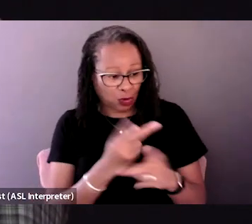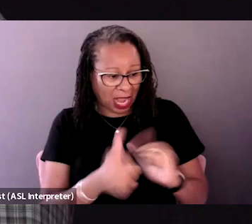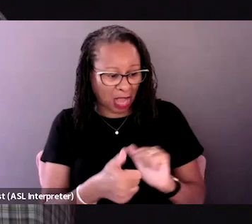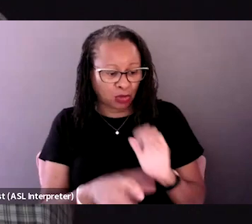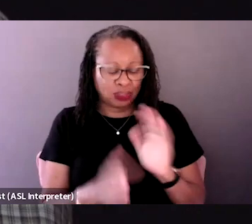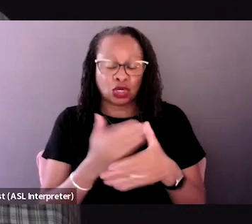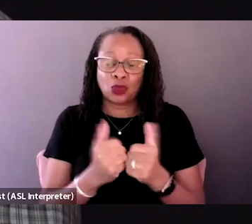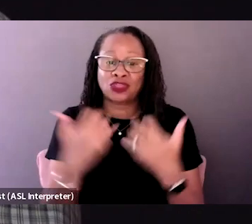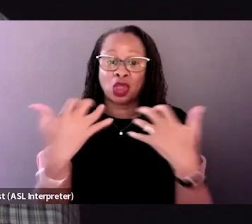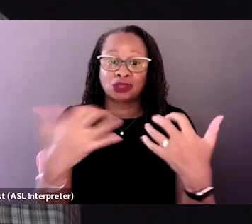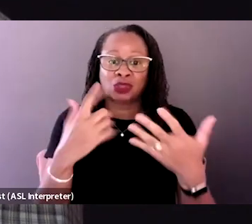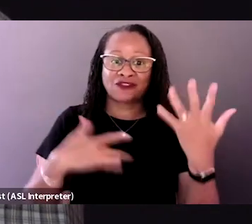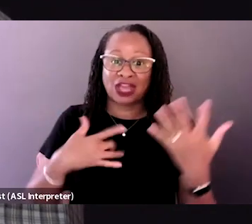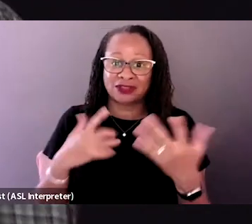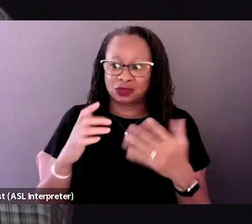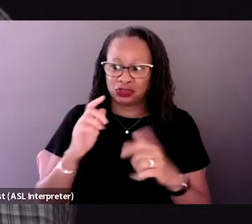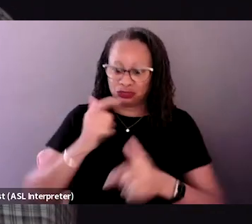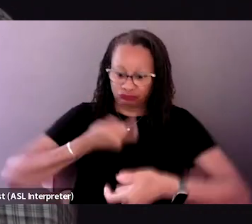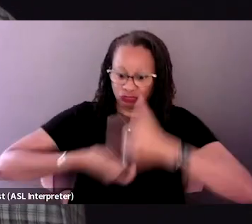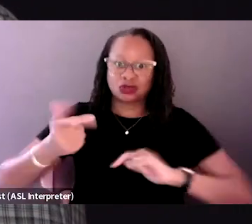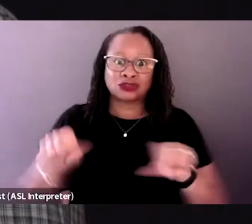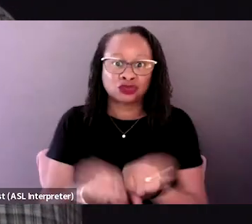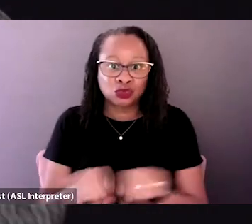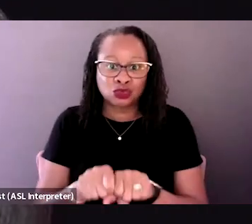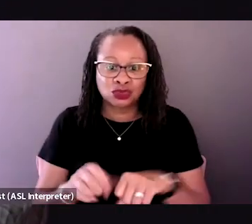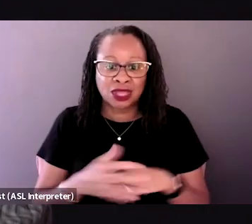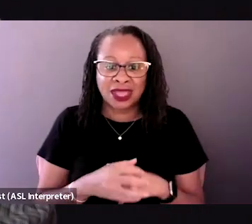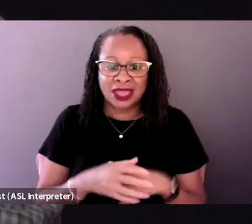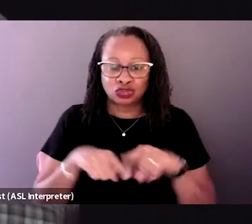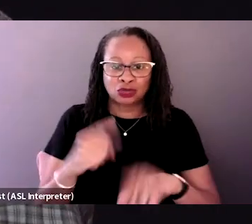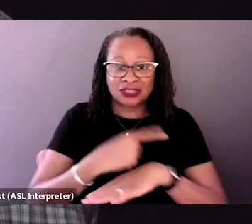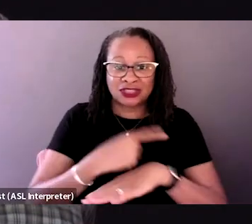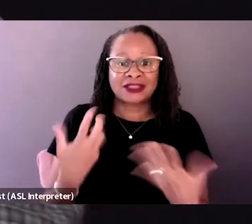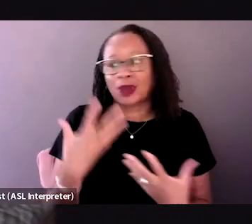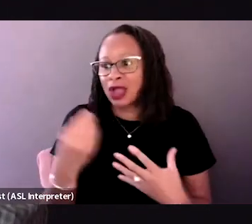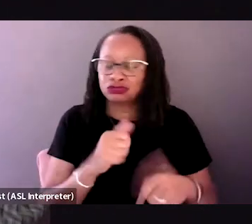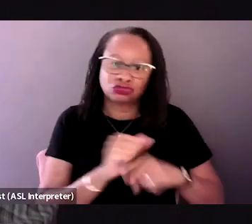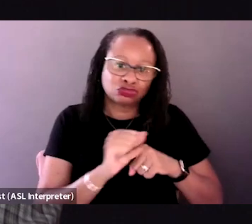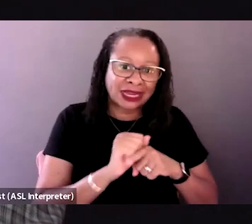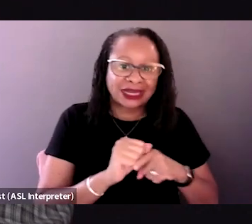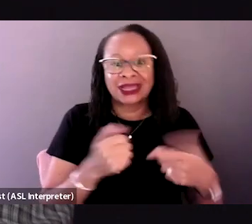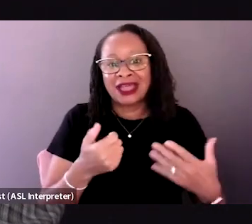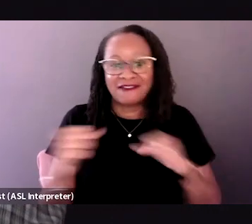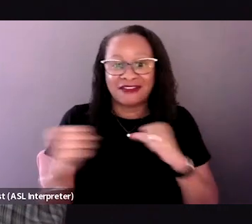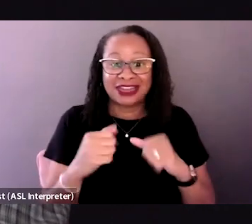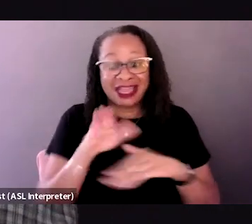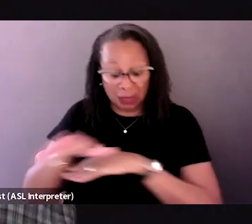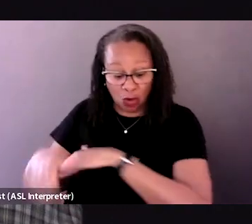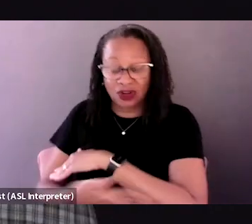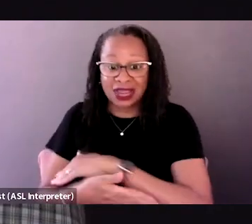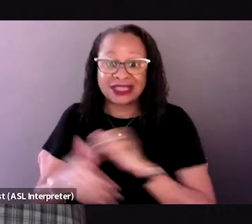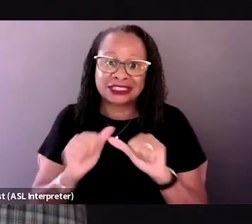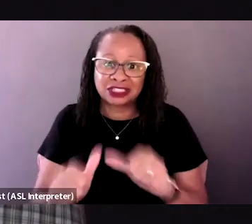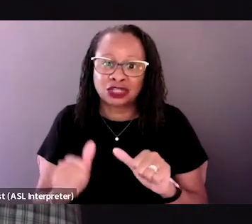share with the audience what it was like to be in their shoes? How during the day they would, there would be shelling, they would be out training or fighting, and then at